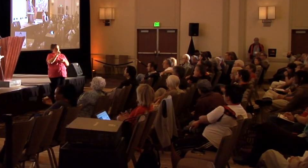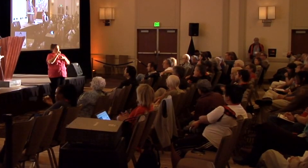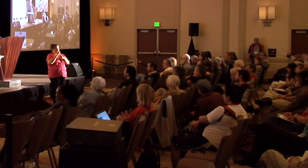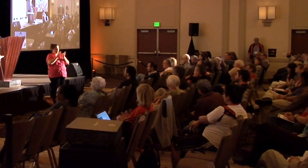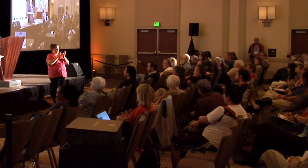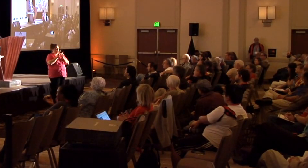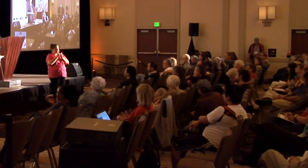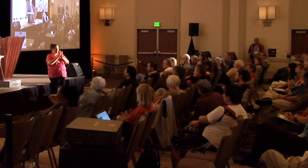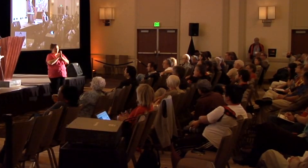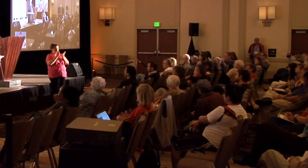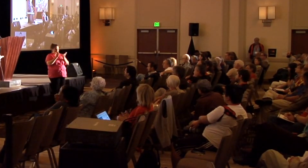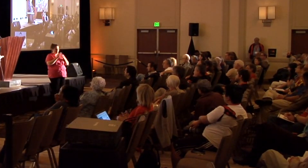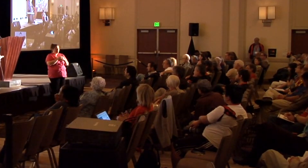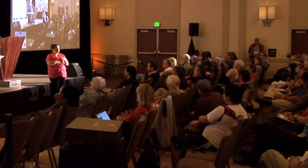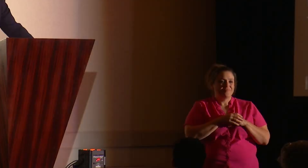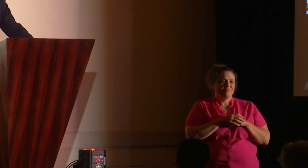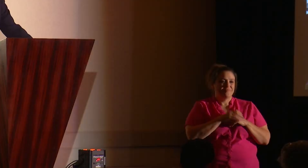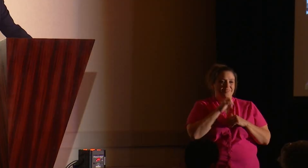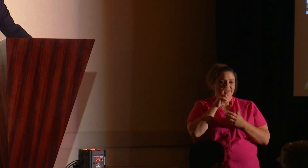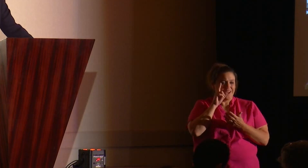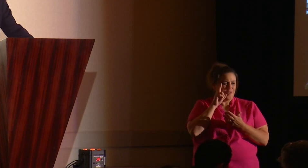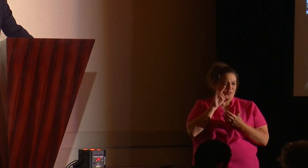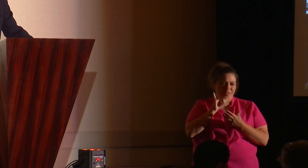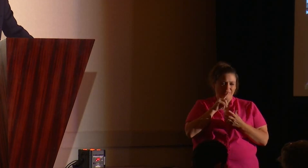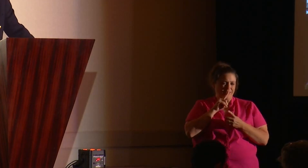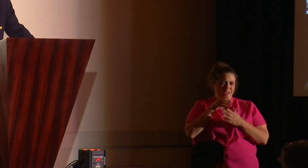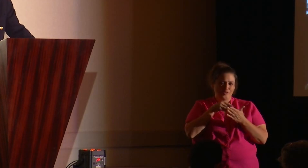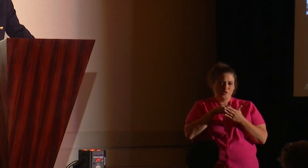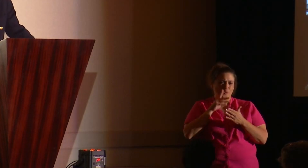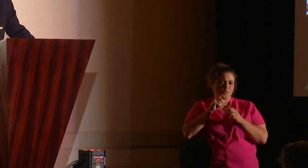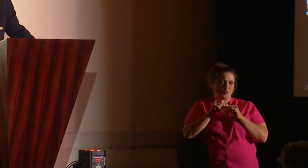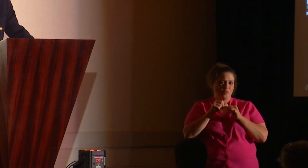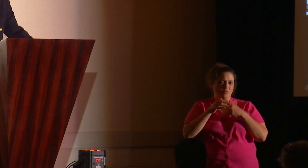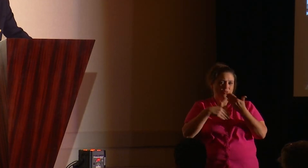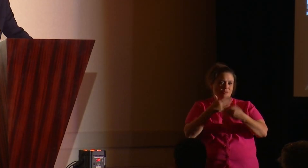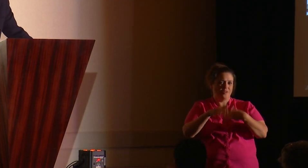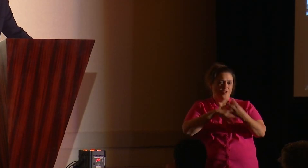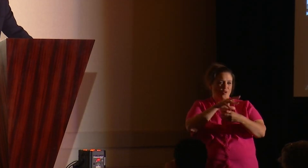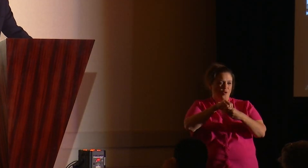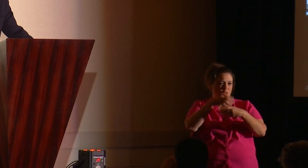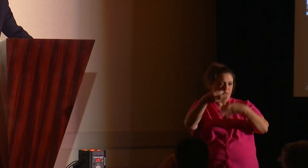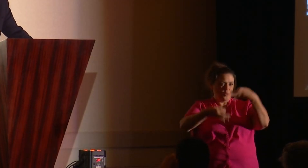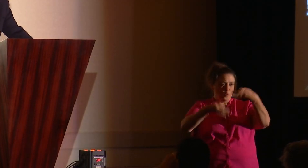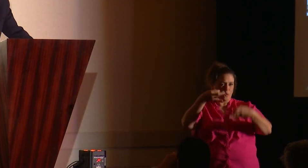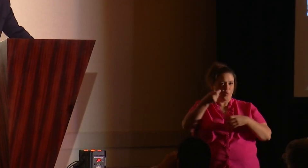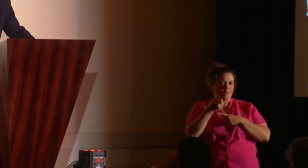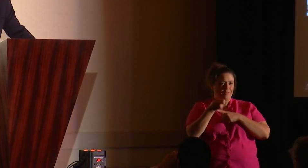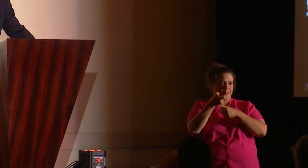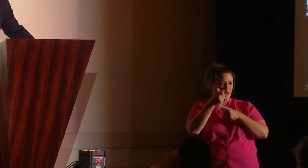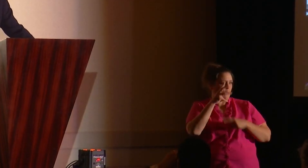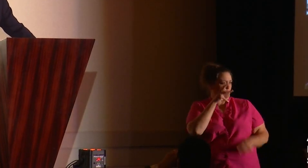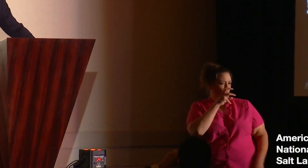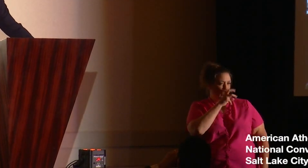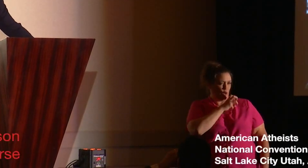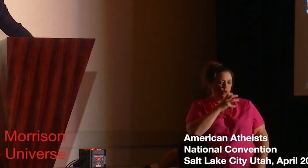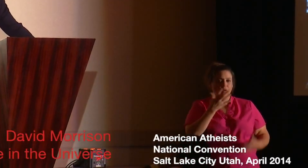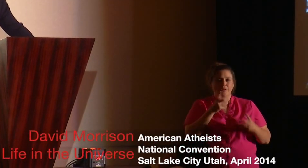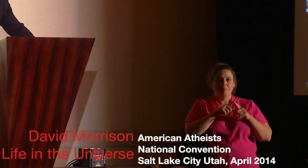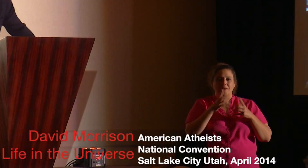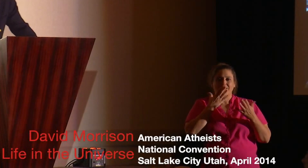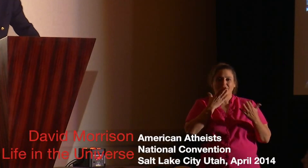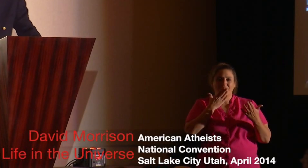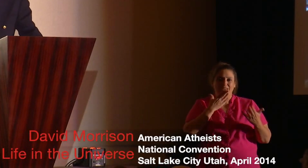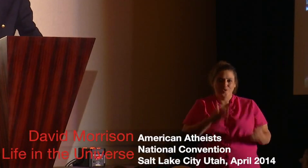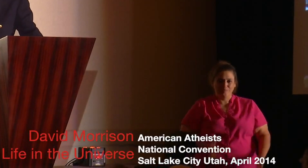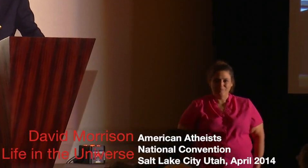I don't think that case will get very far in the courts. But it's a little bit weird. Anyway, thank you for the invitation